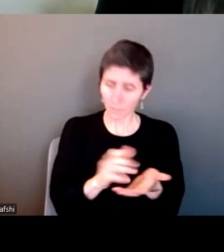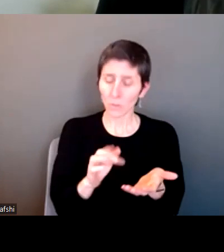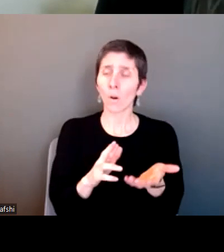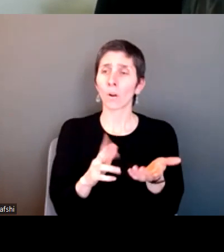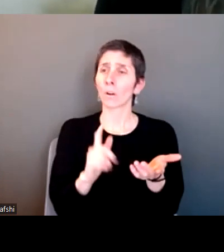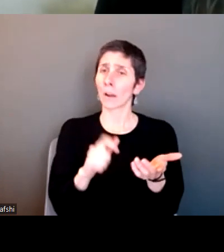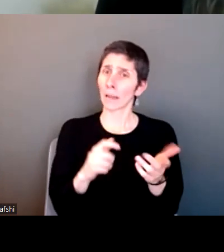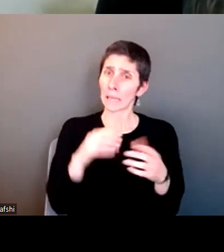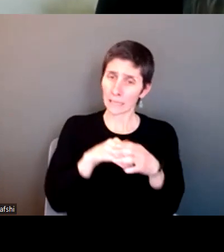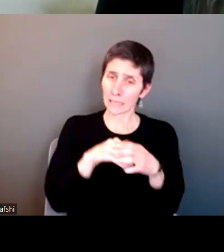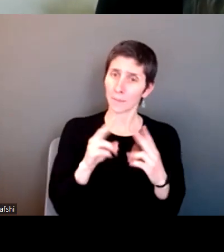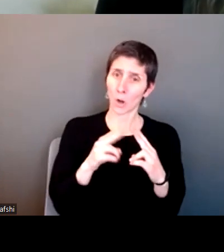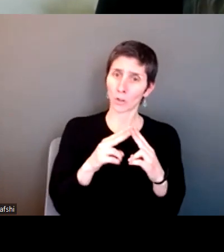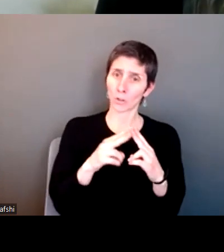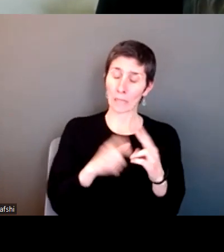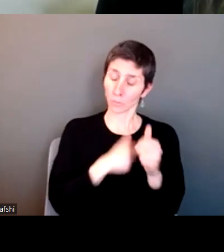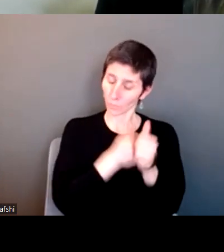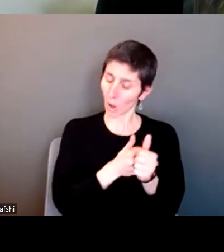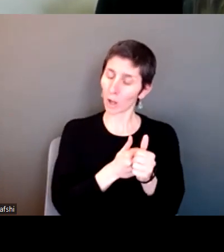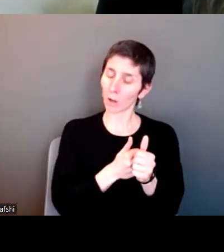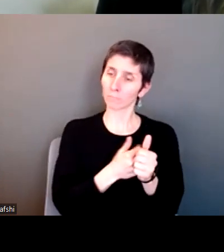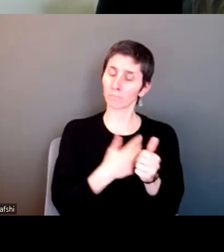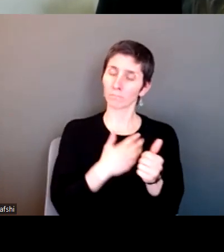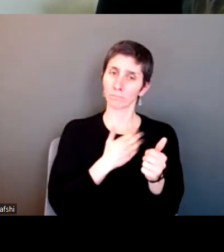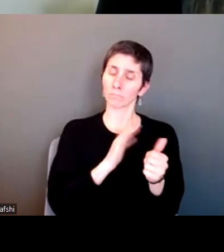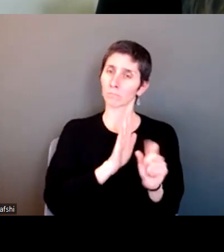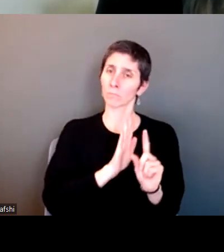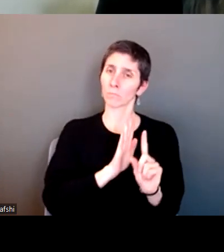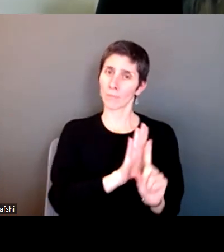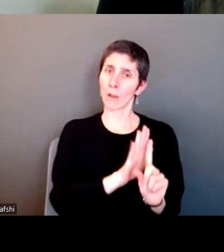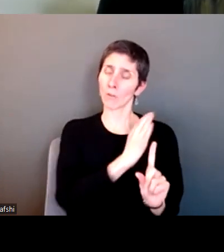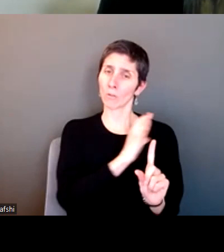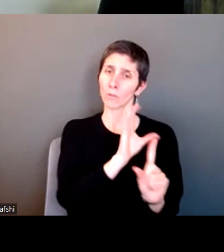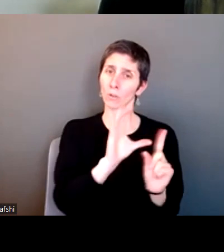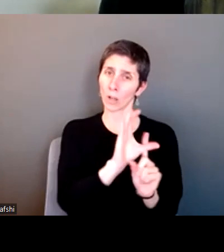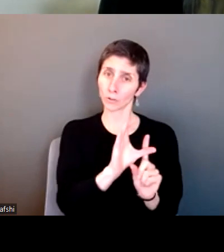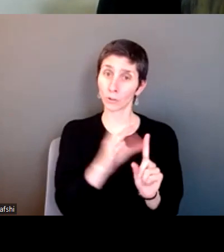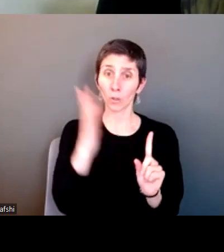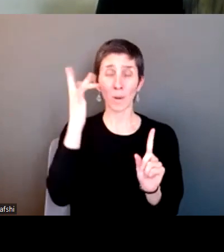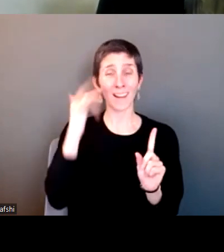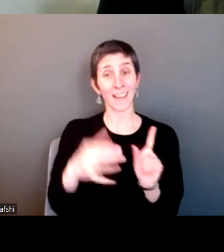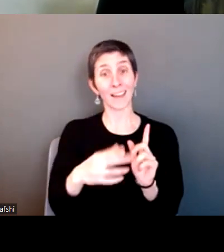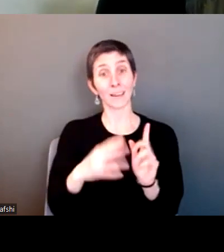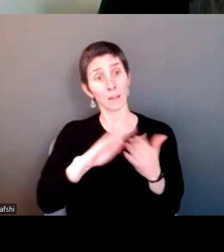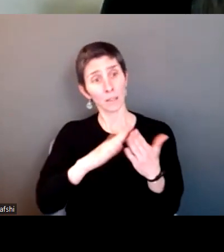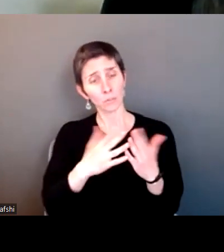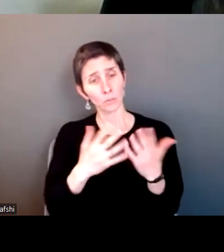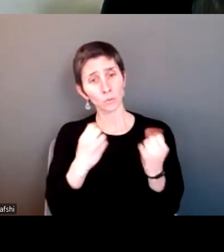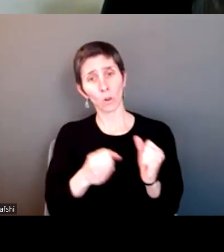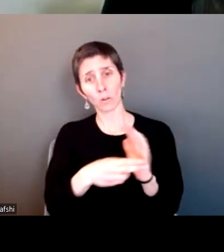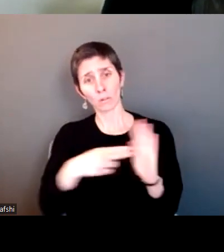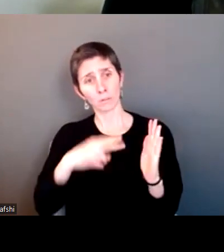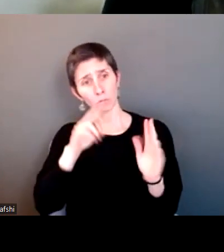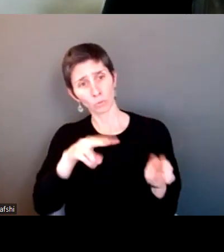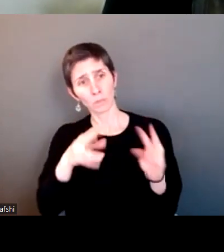something we have to keep in mind as well, because there is a lot of stigma and maybe not as many support. So with that